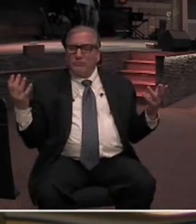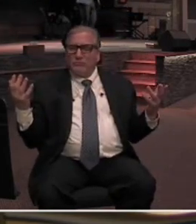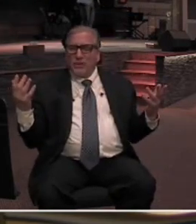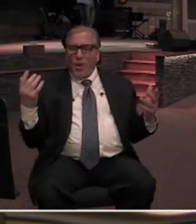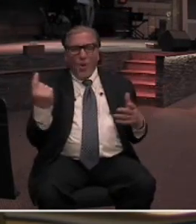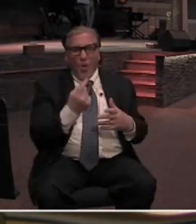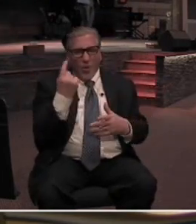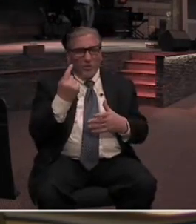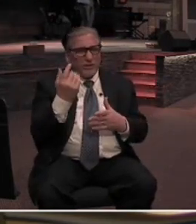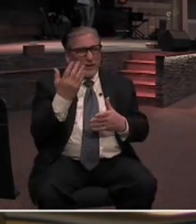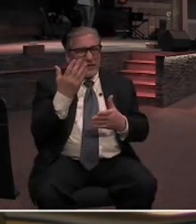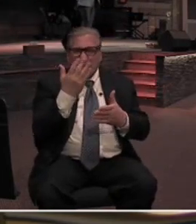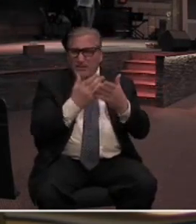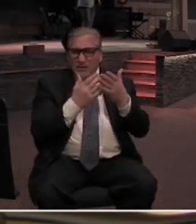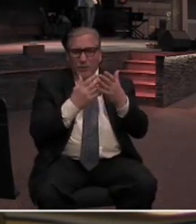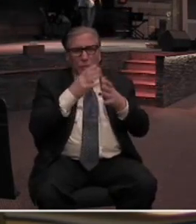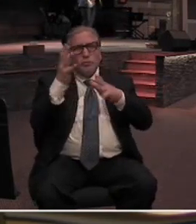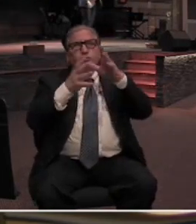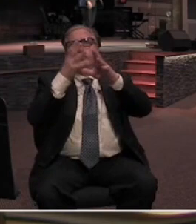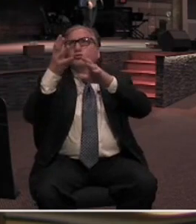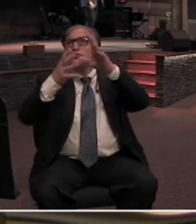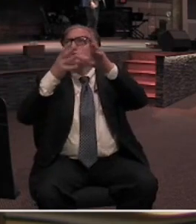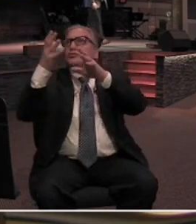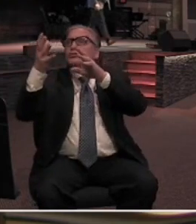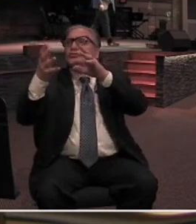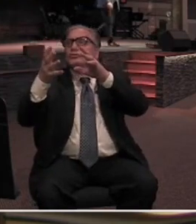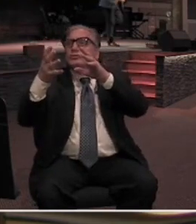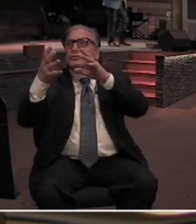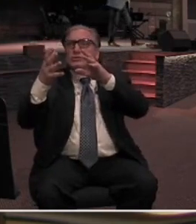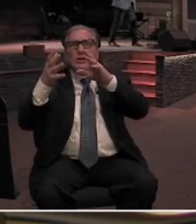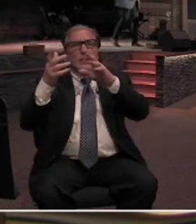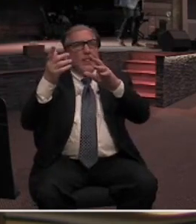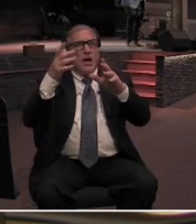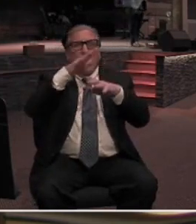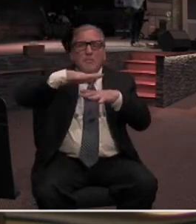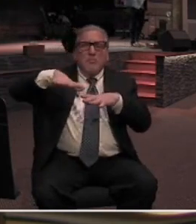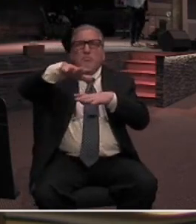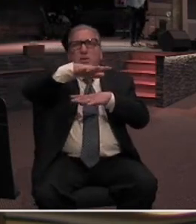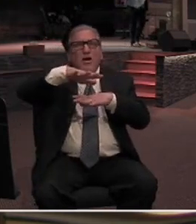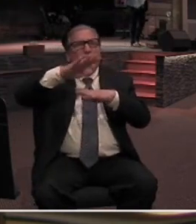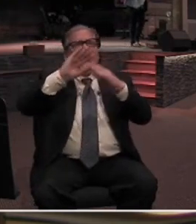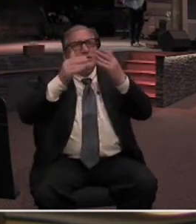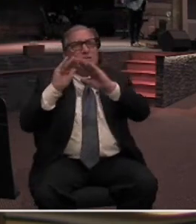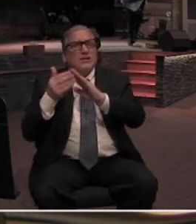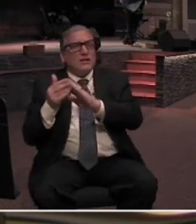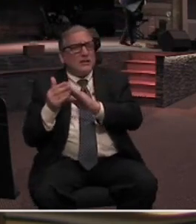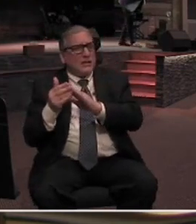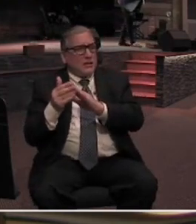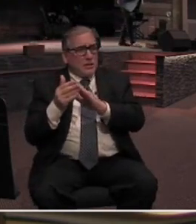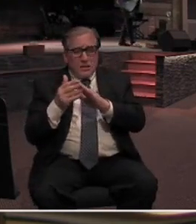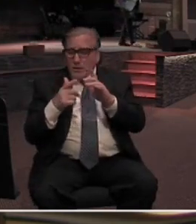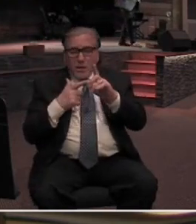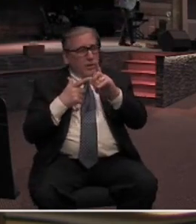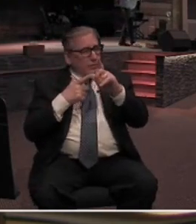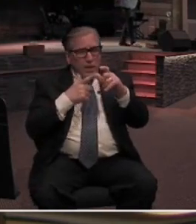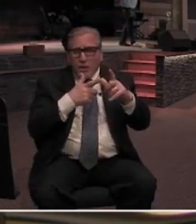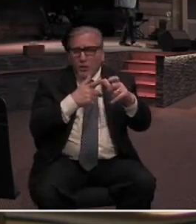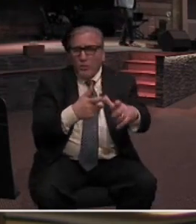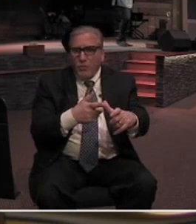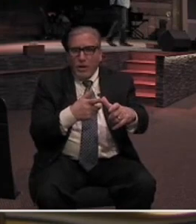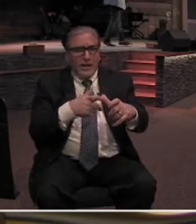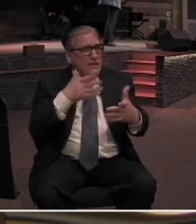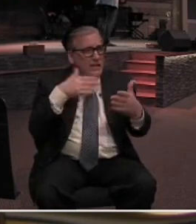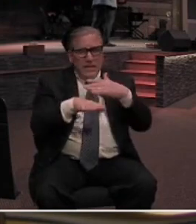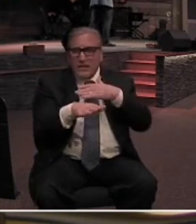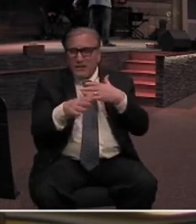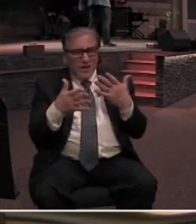Only some plumes of smoke above the city. They run in.